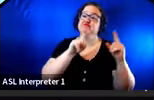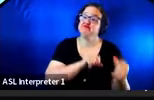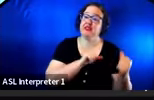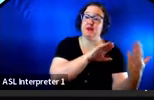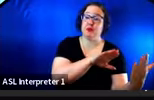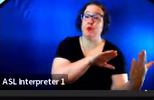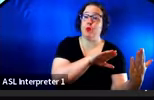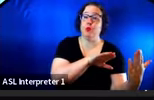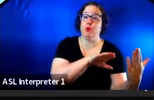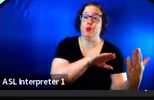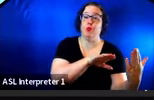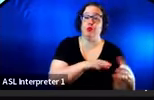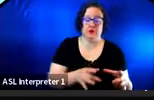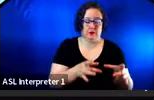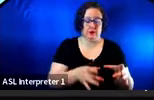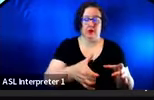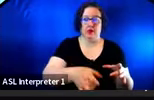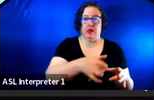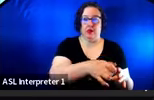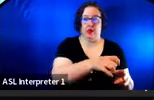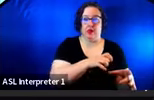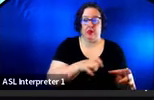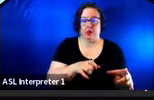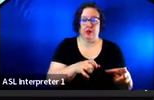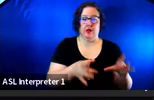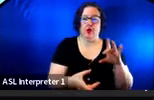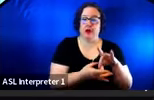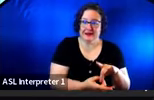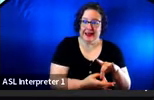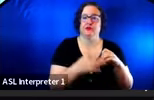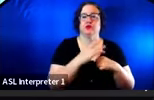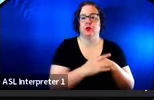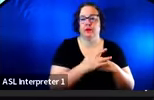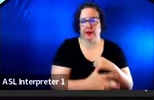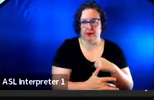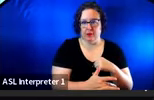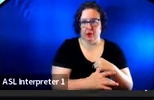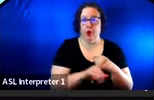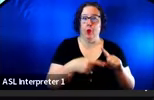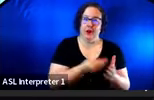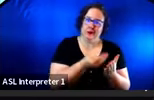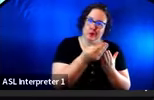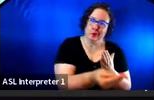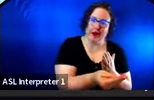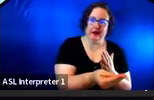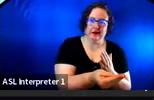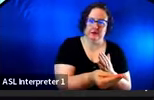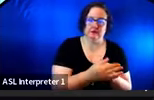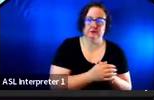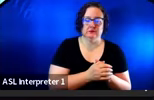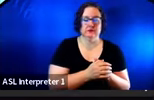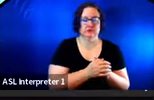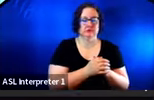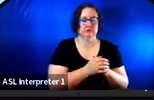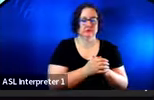these buttons are attached or available when you purchase the device, right? We